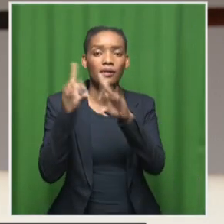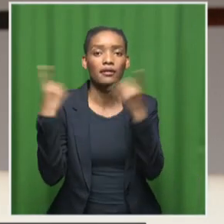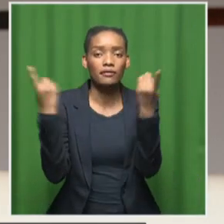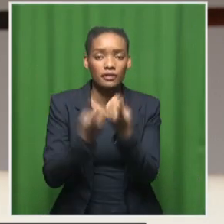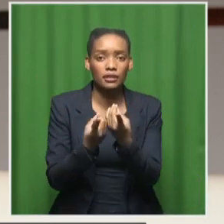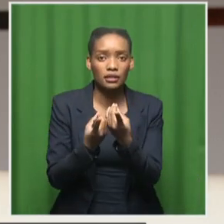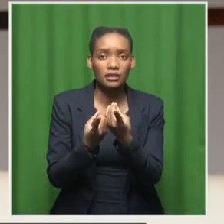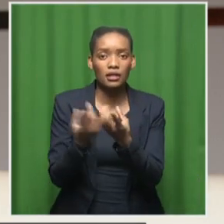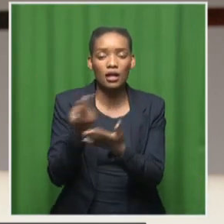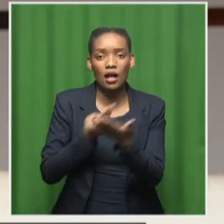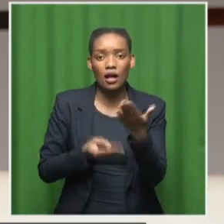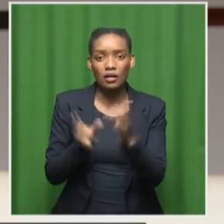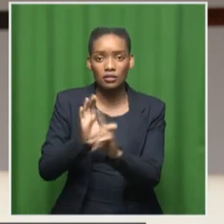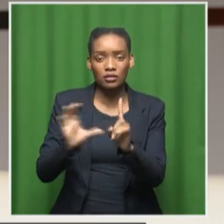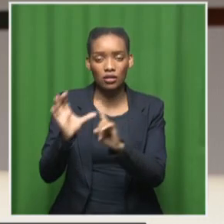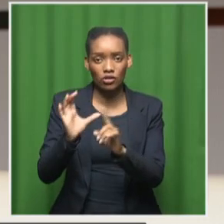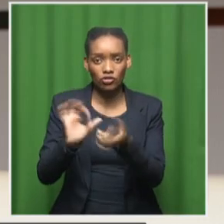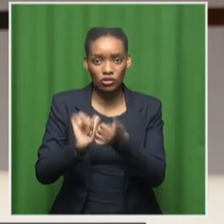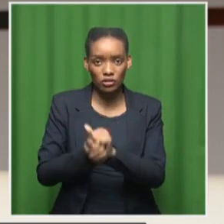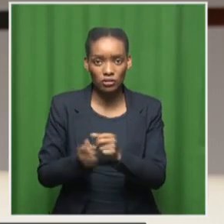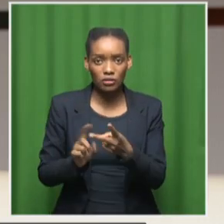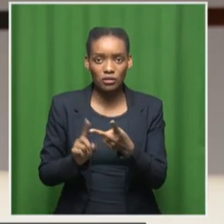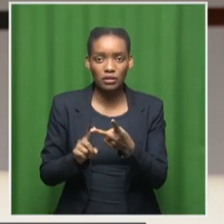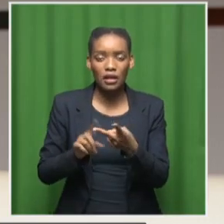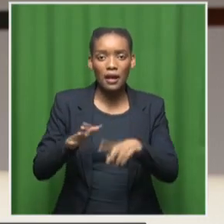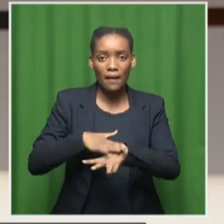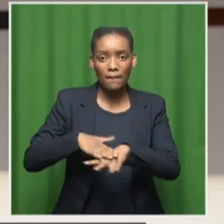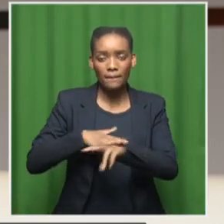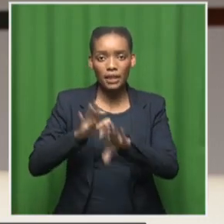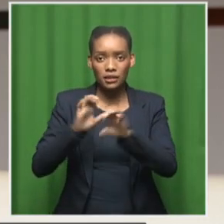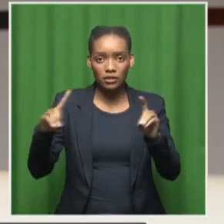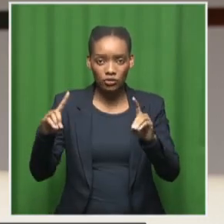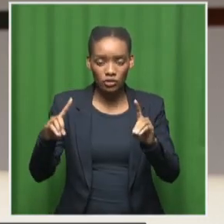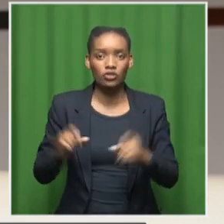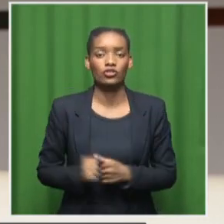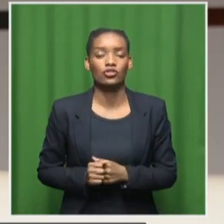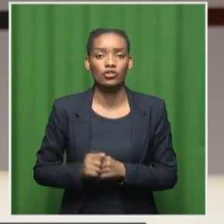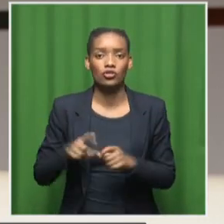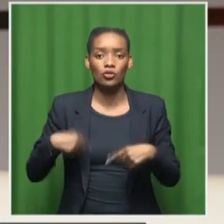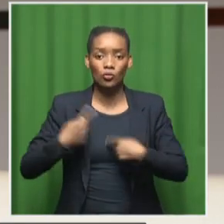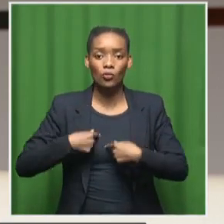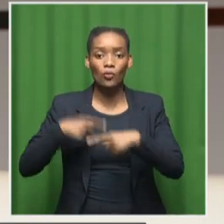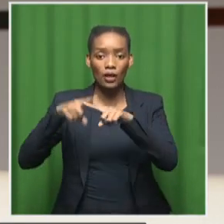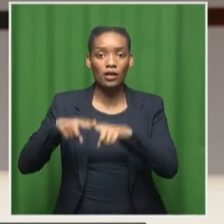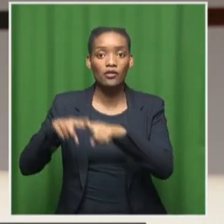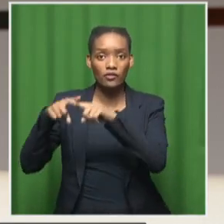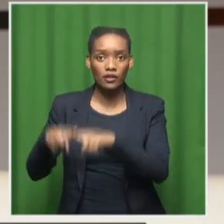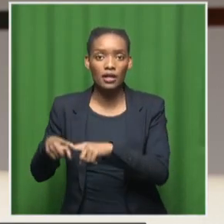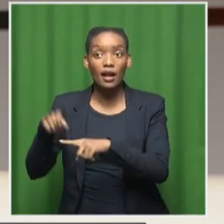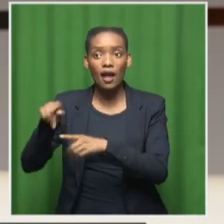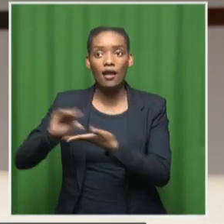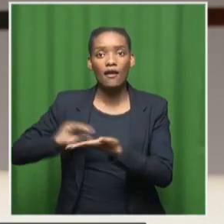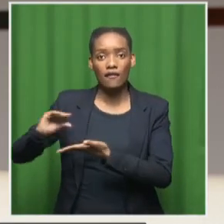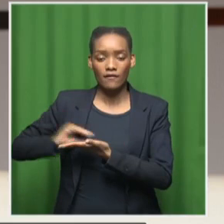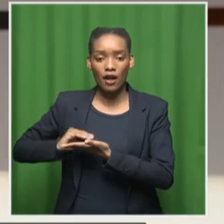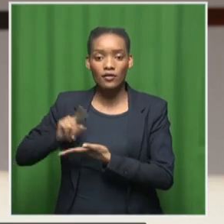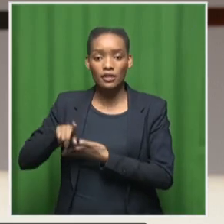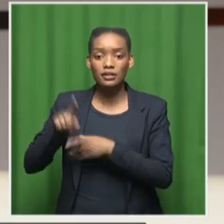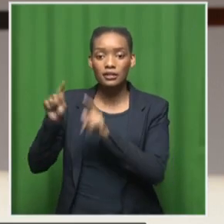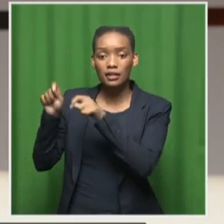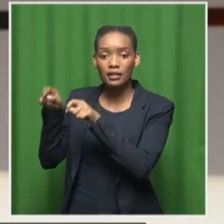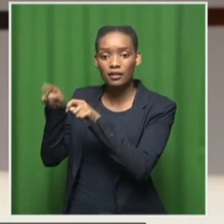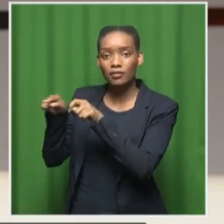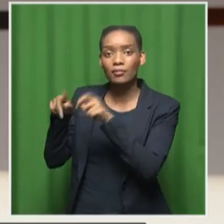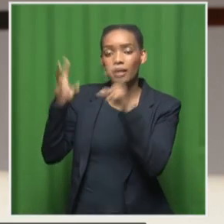Department of Sports, Arts and Culture, as well as the Department of Basic Education. Okay. We do rely heavily on our funders. Like I said, in Cape Town, we had